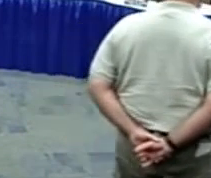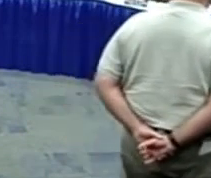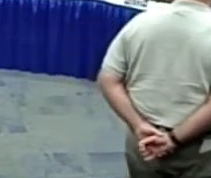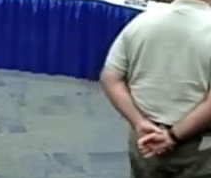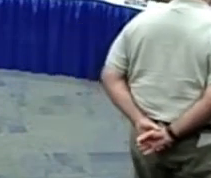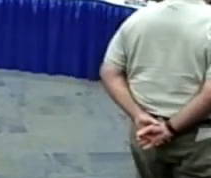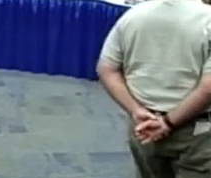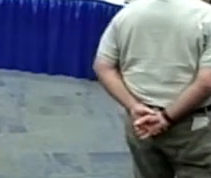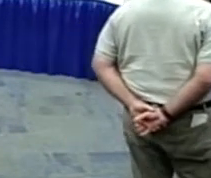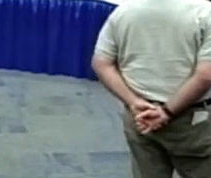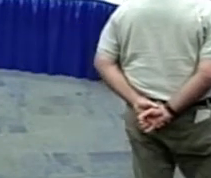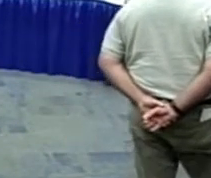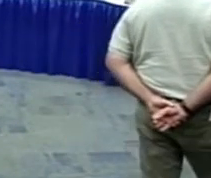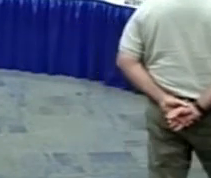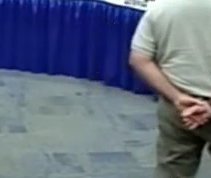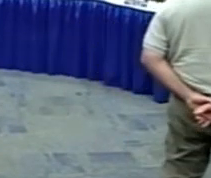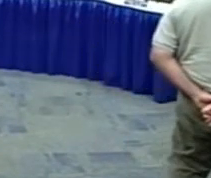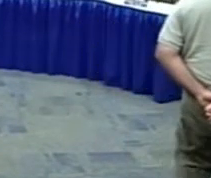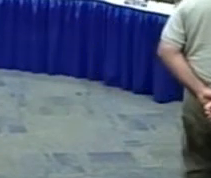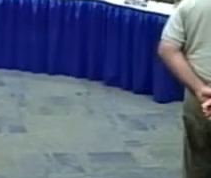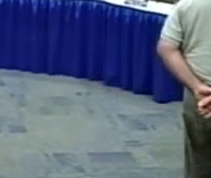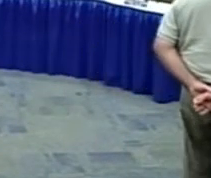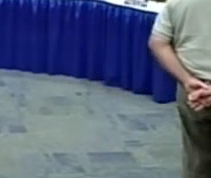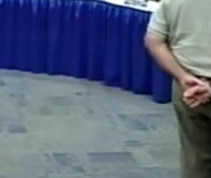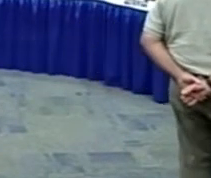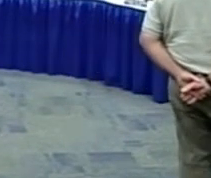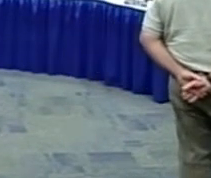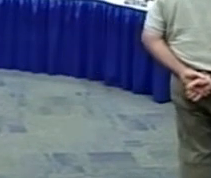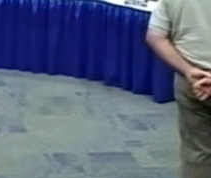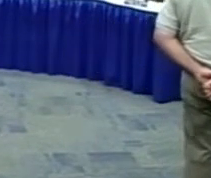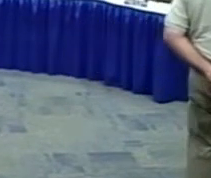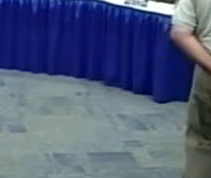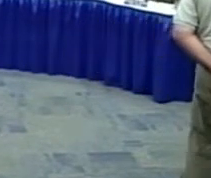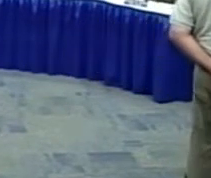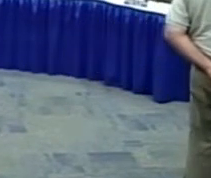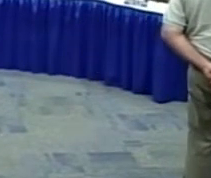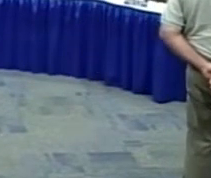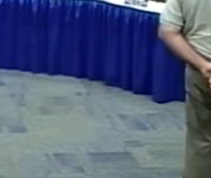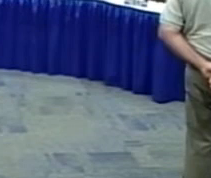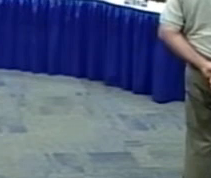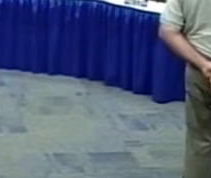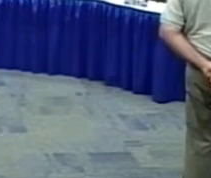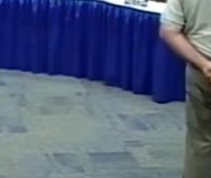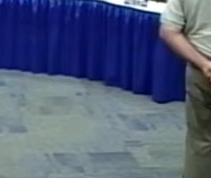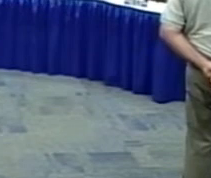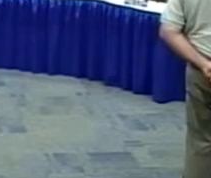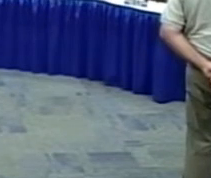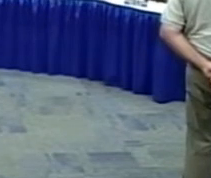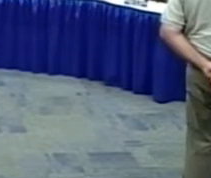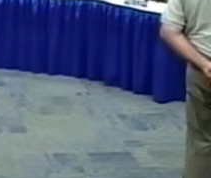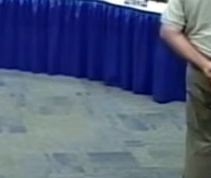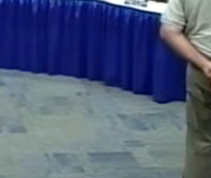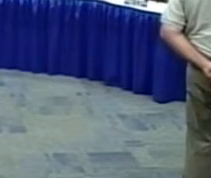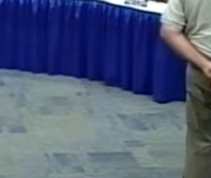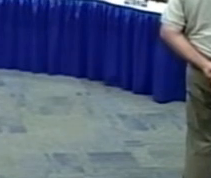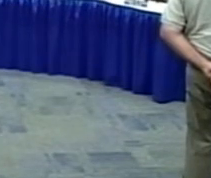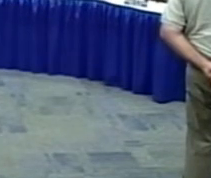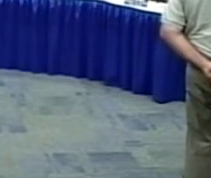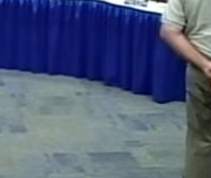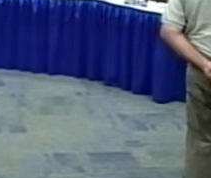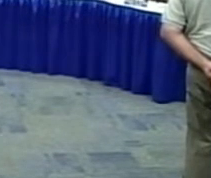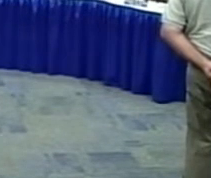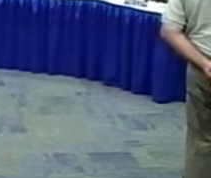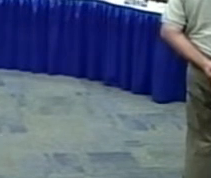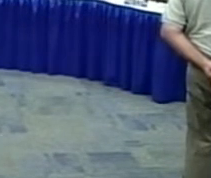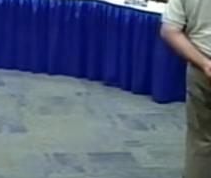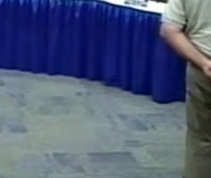girls, no boys. Well, it took me 2 wives I think he and 3 girls to Dan get my had boy. talked One more shot. I